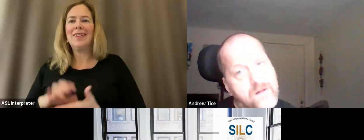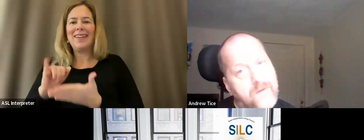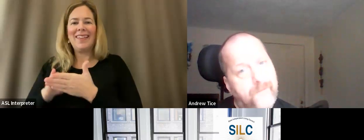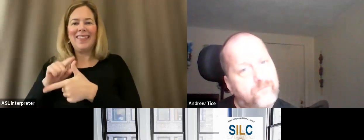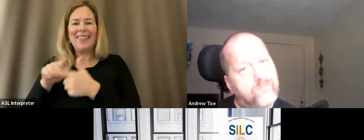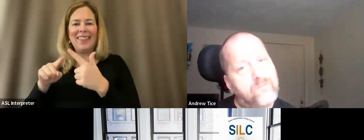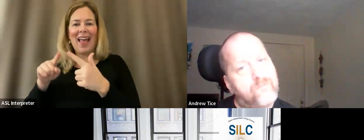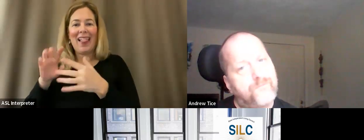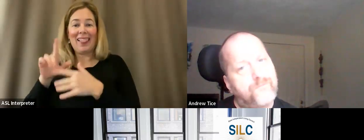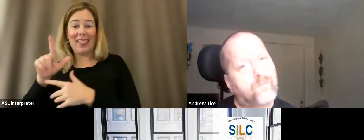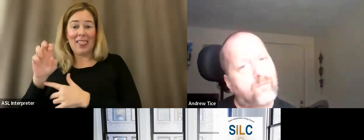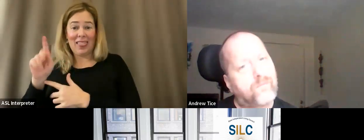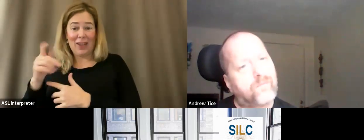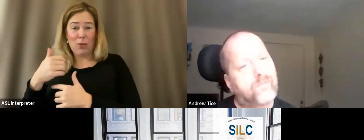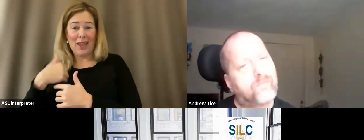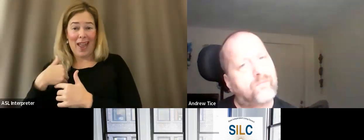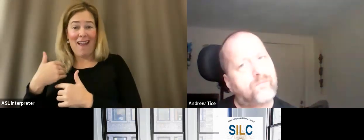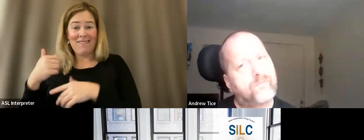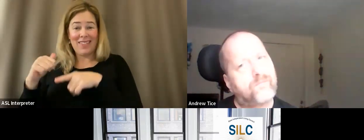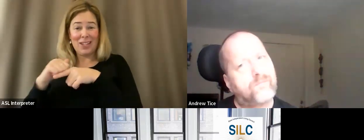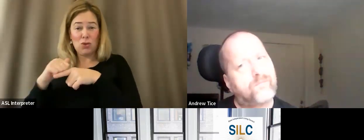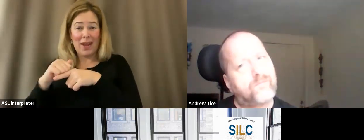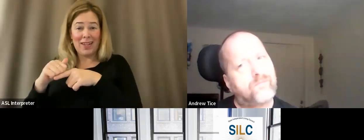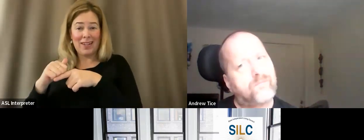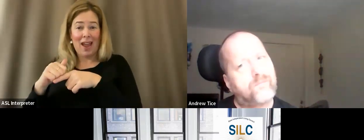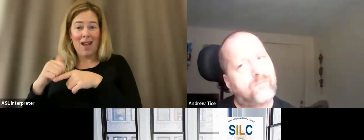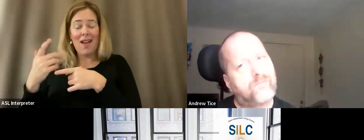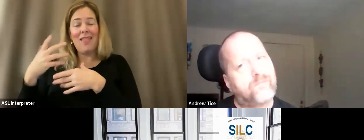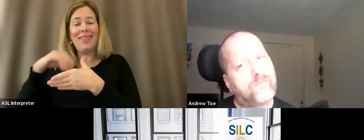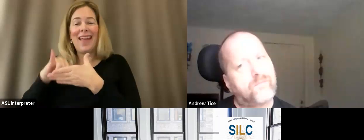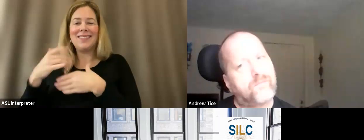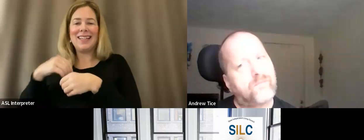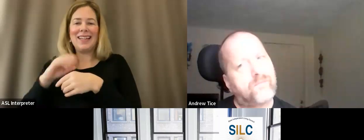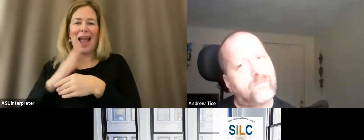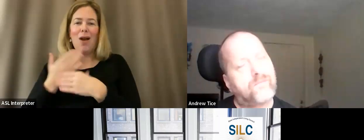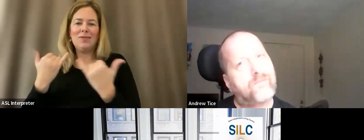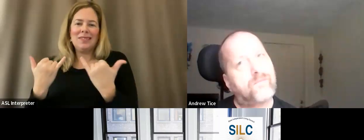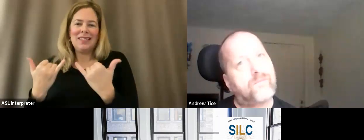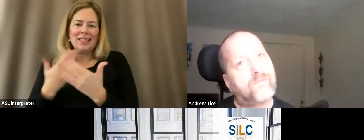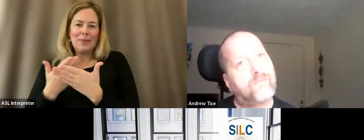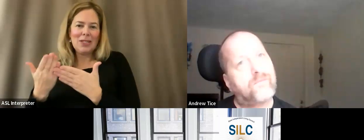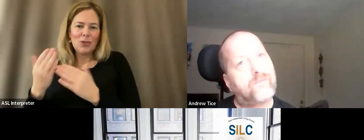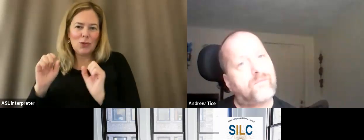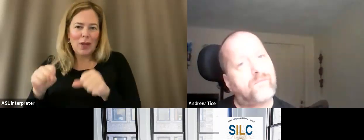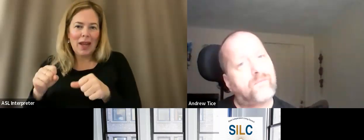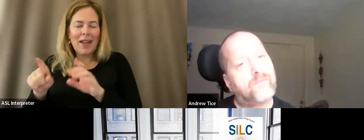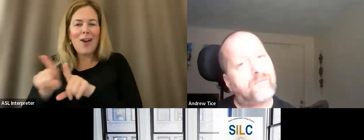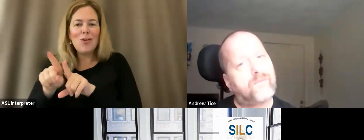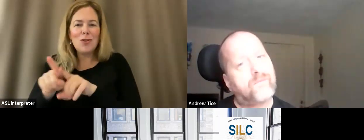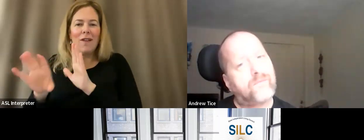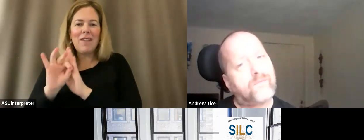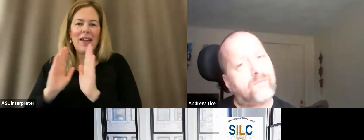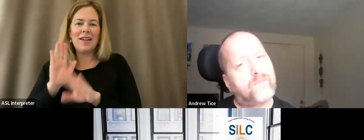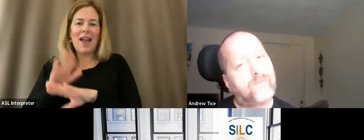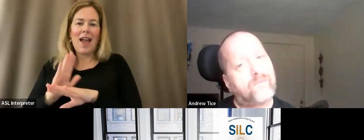PowerPoint is in the PowerPoint for today's materials, and you can also find that on the ILRU website.